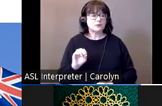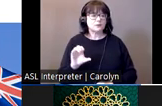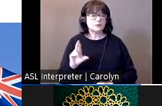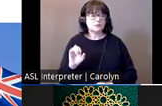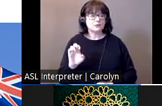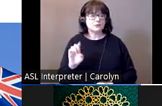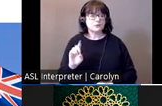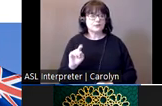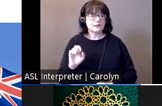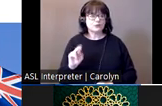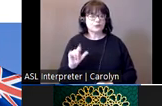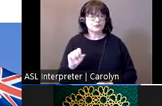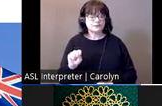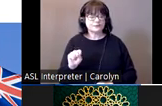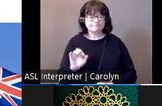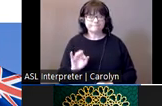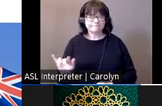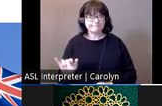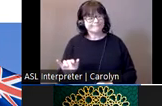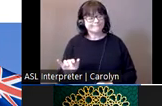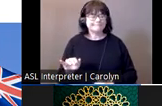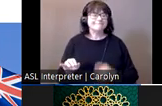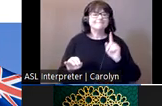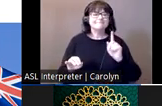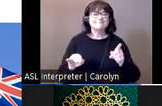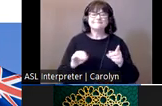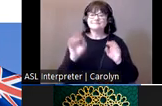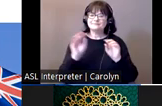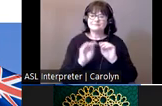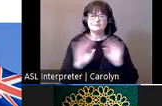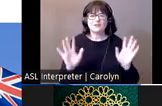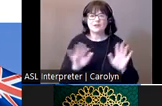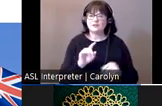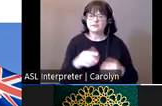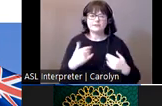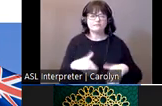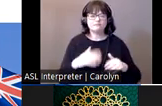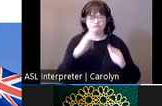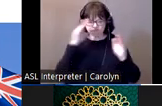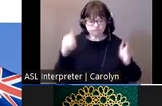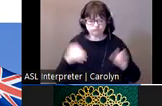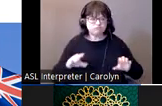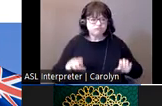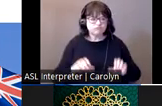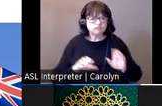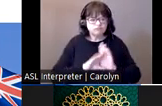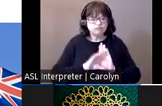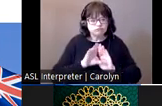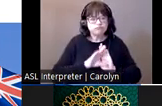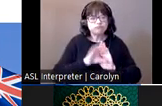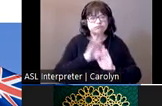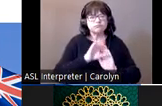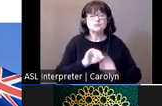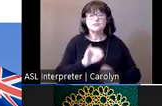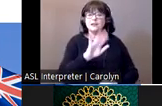They were obviously spent a considerable amount of time planning ahead, and they have an interesting model because